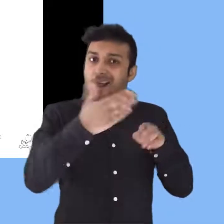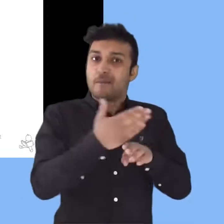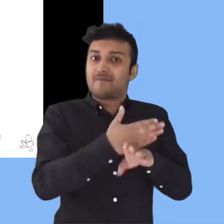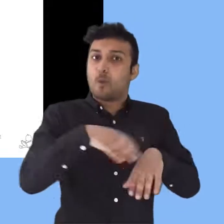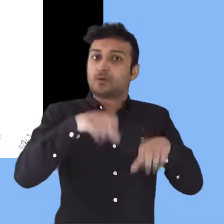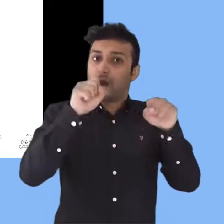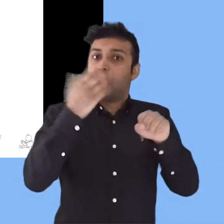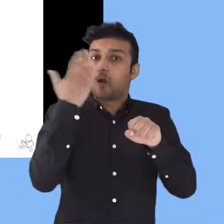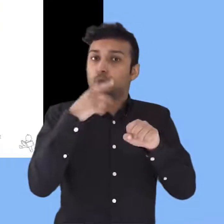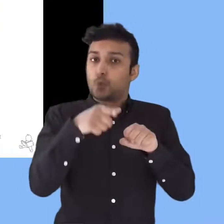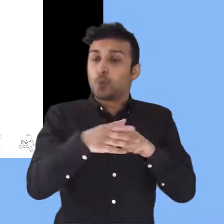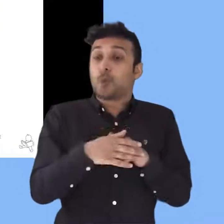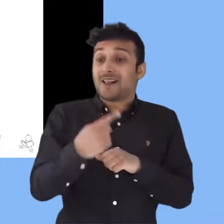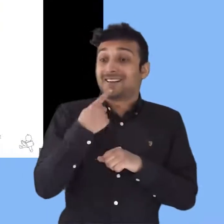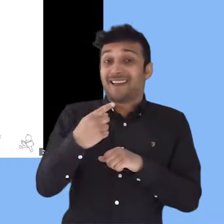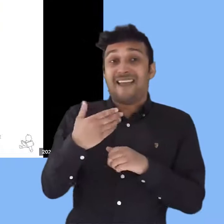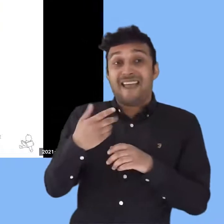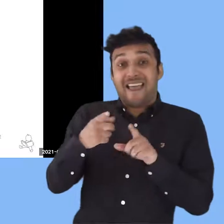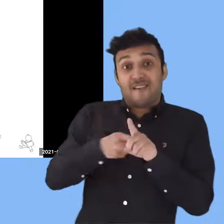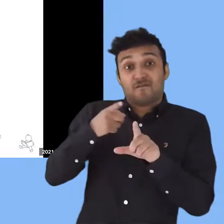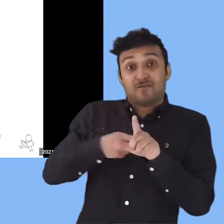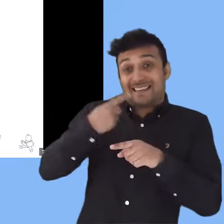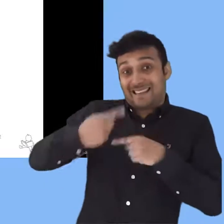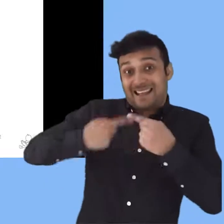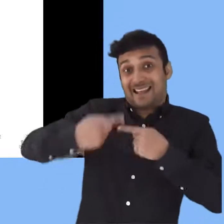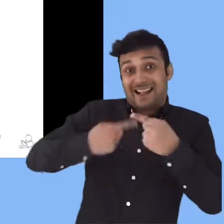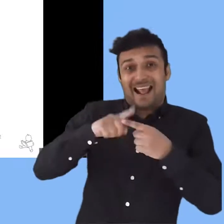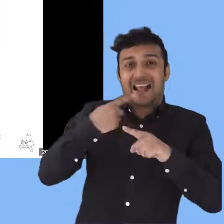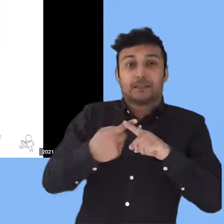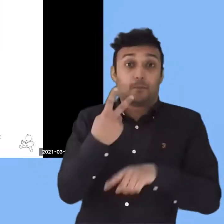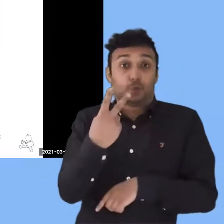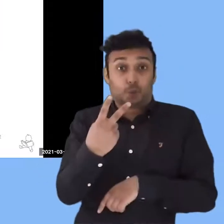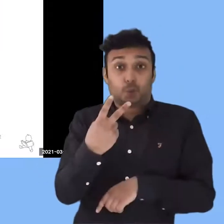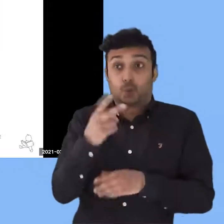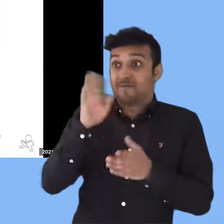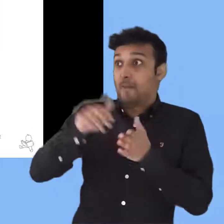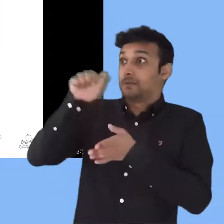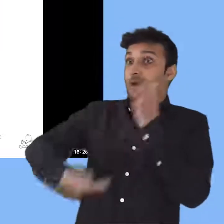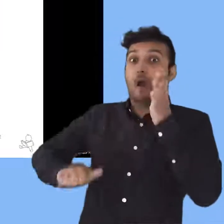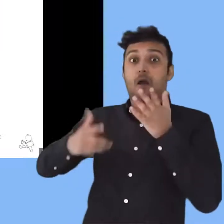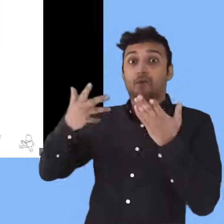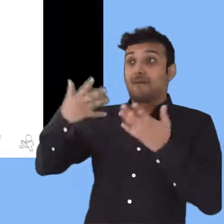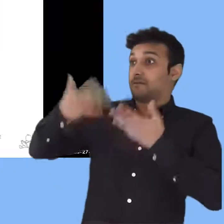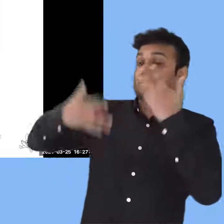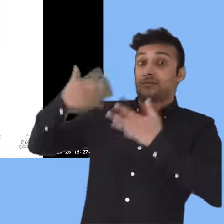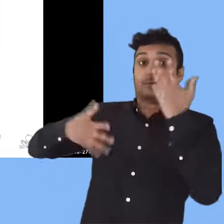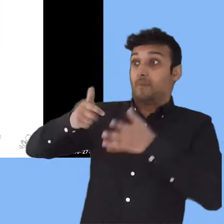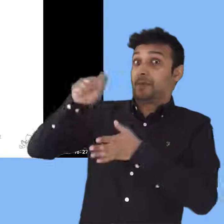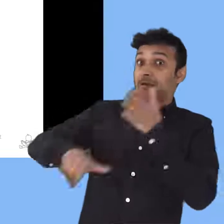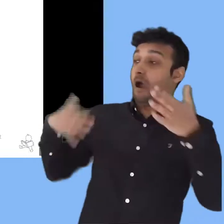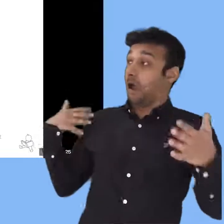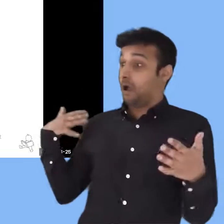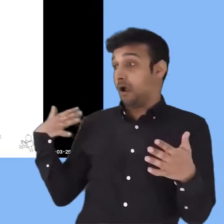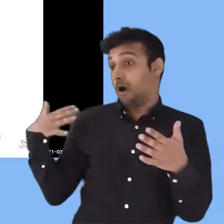in every year, bar two, in the decade since the OIFSP results have been made available and introduced,